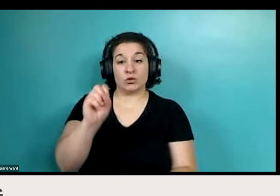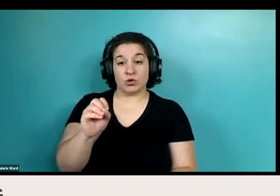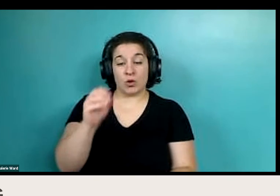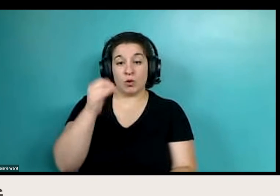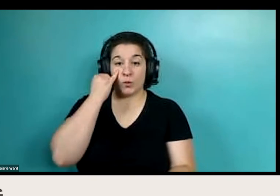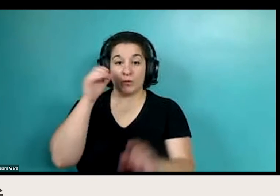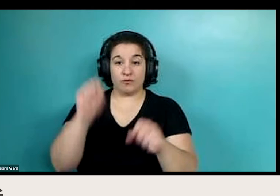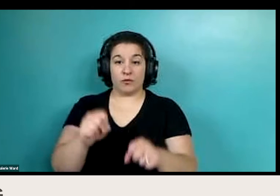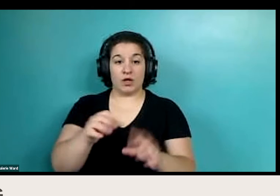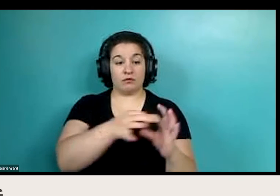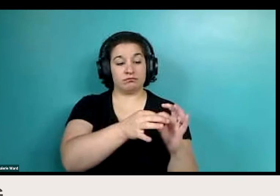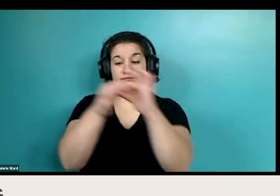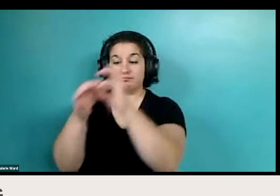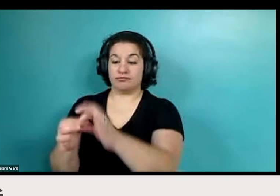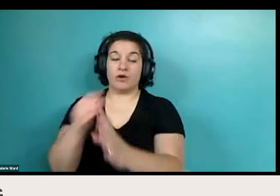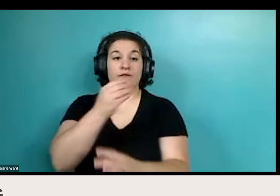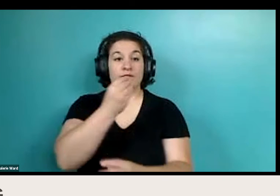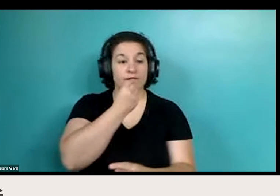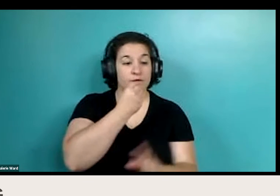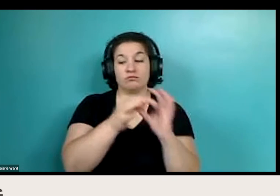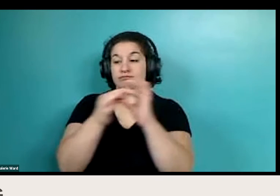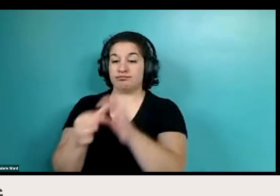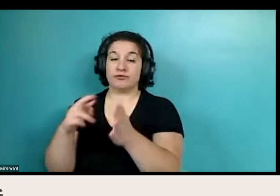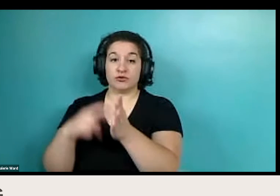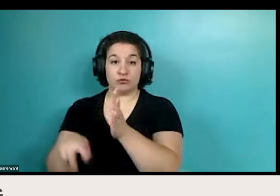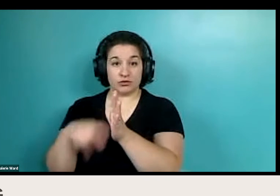research, we're hopefully, going to use an